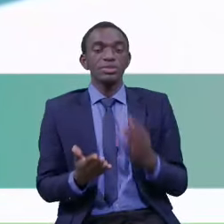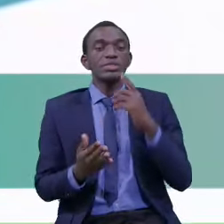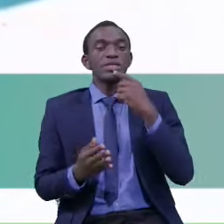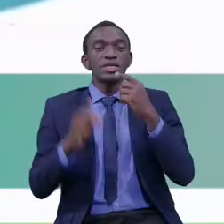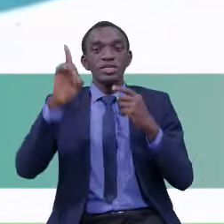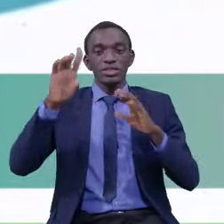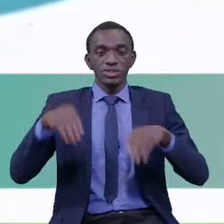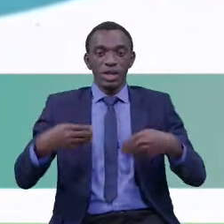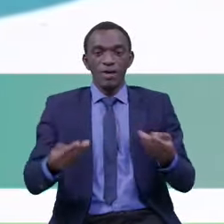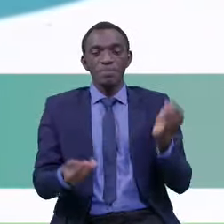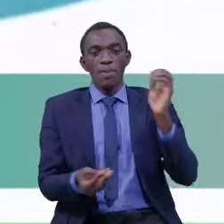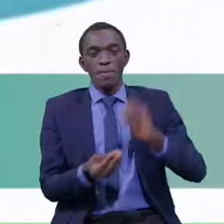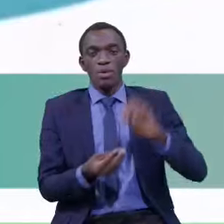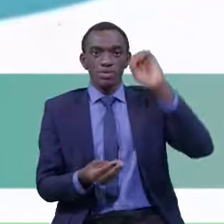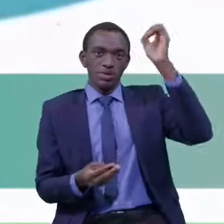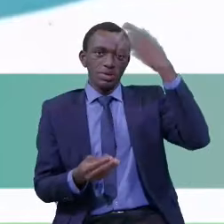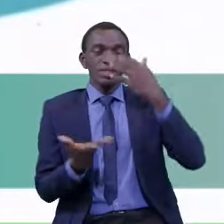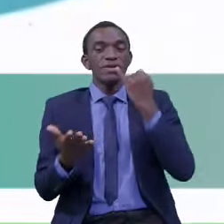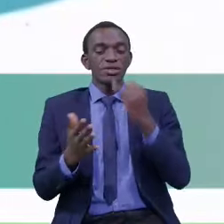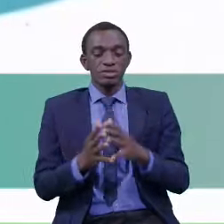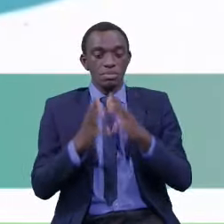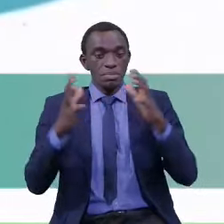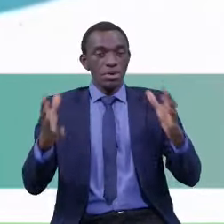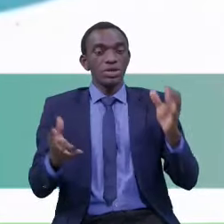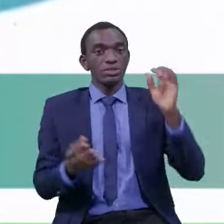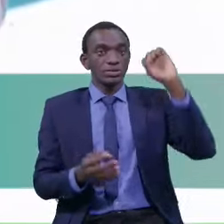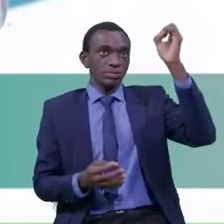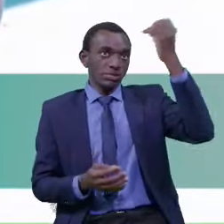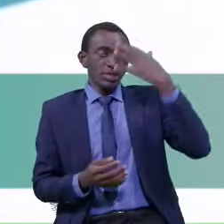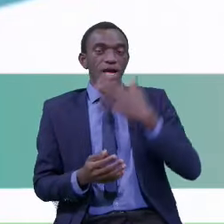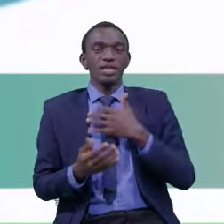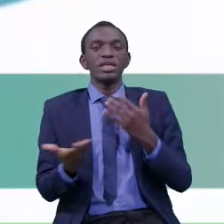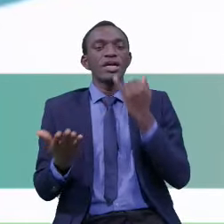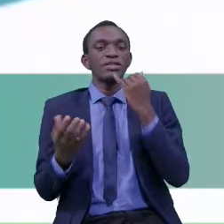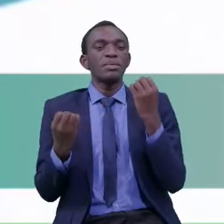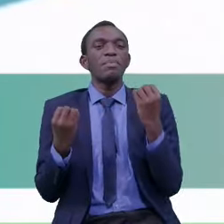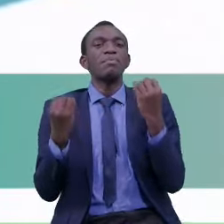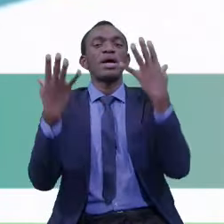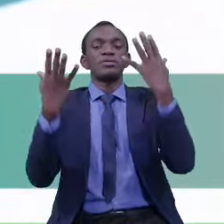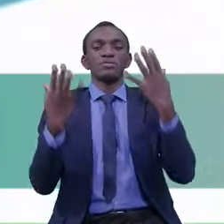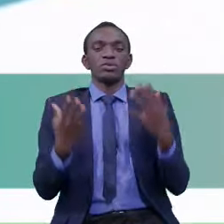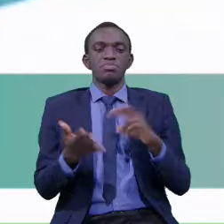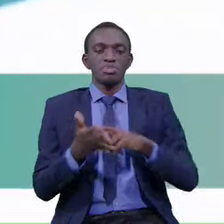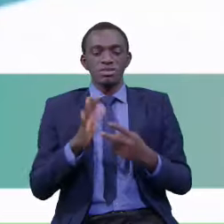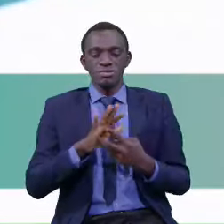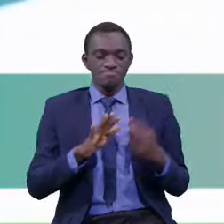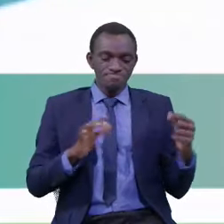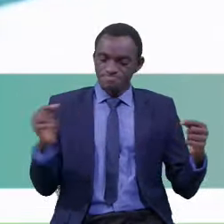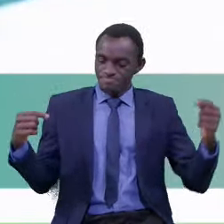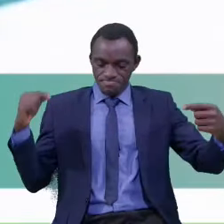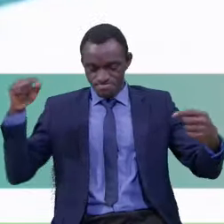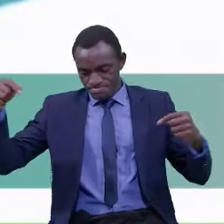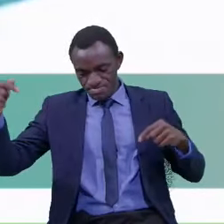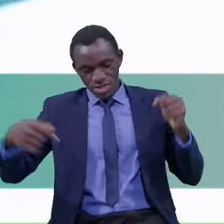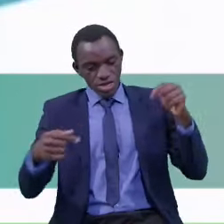is manifold grace. Manifold means many-sided grace. That is, this